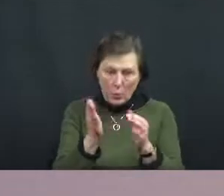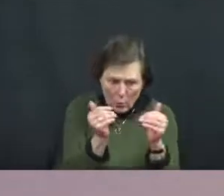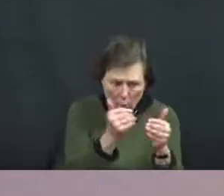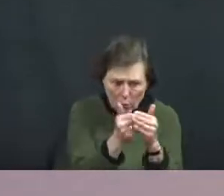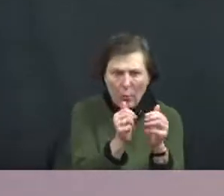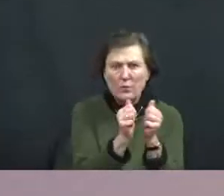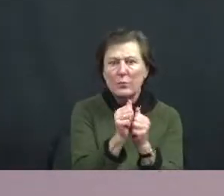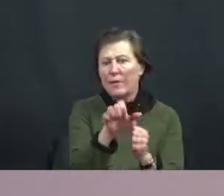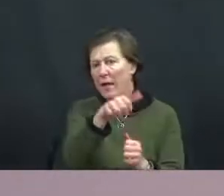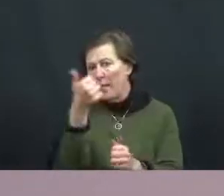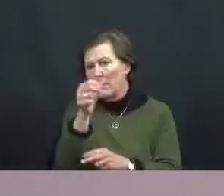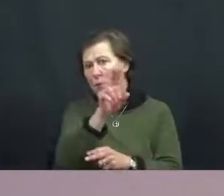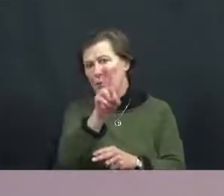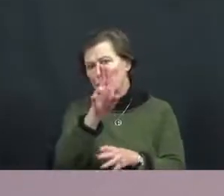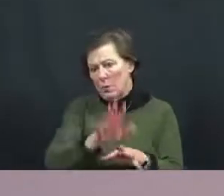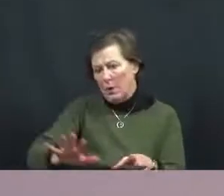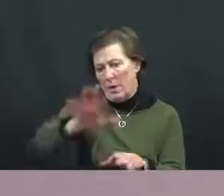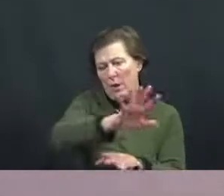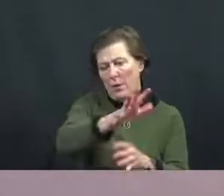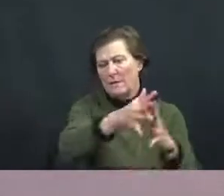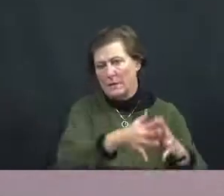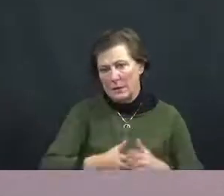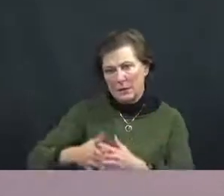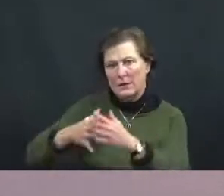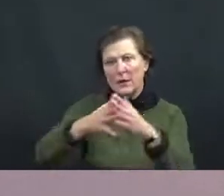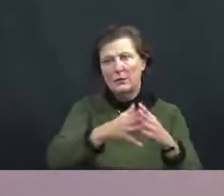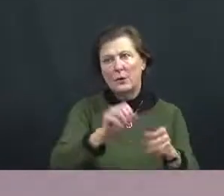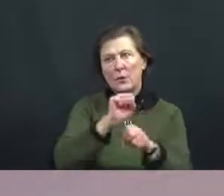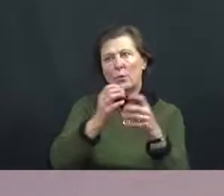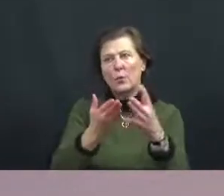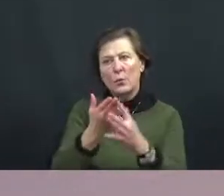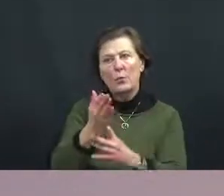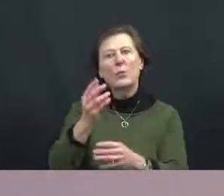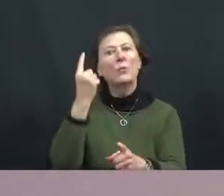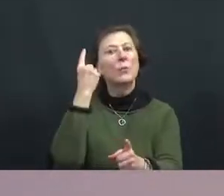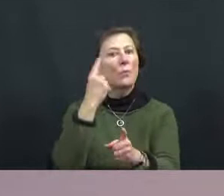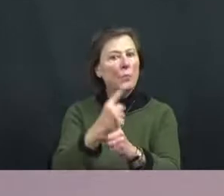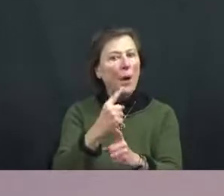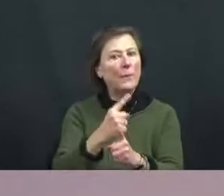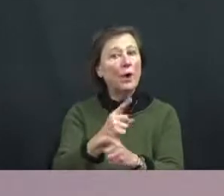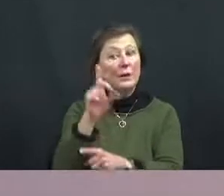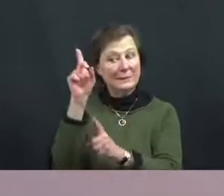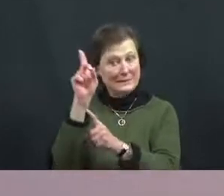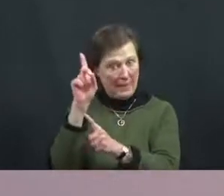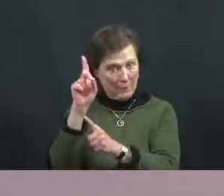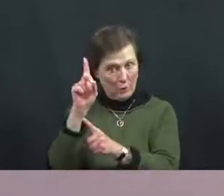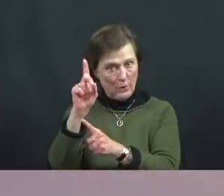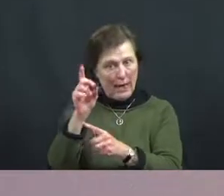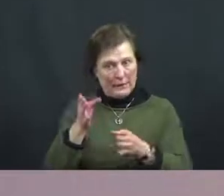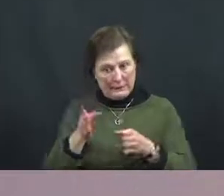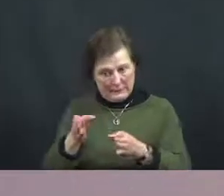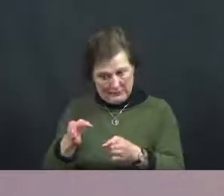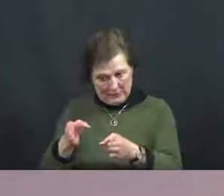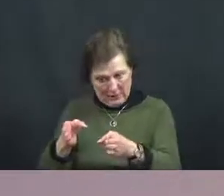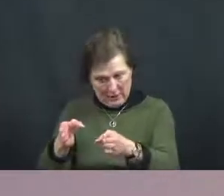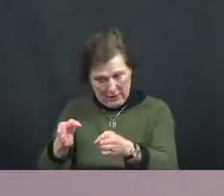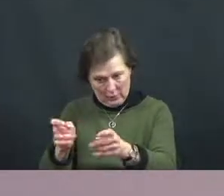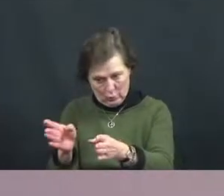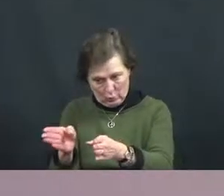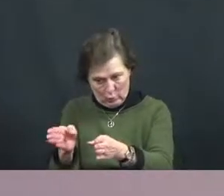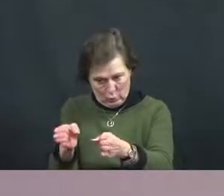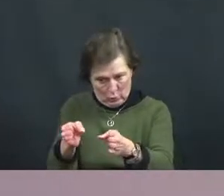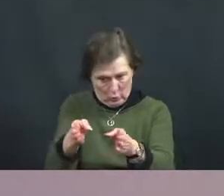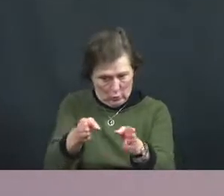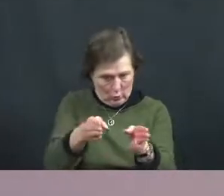Unitarian Universalists around the country to work through proper democratic channels to steer our